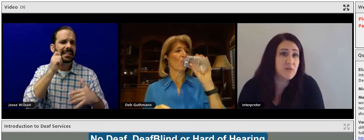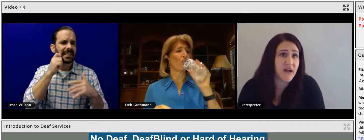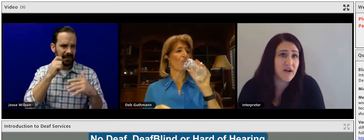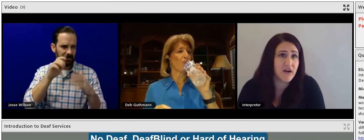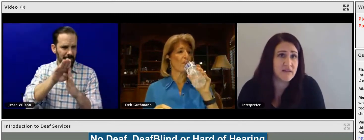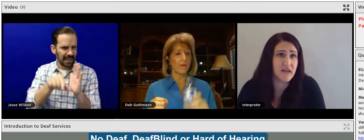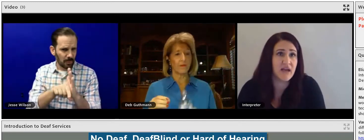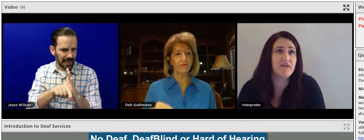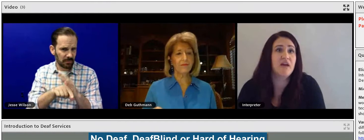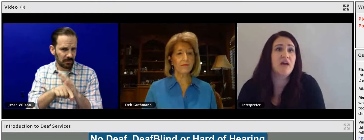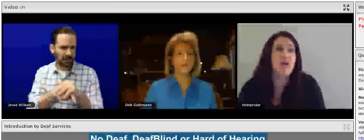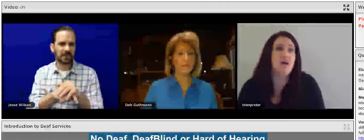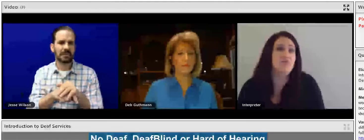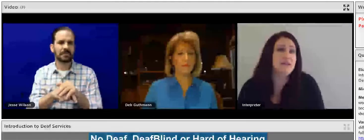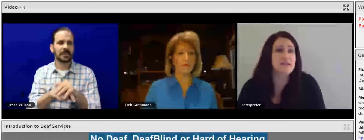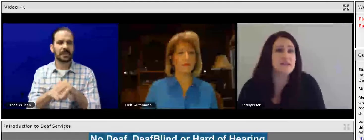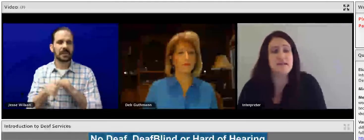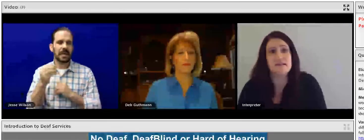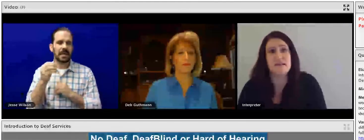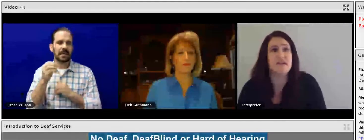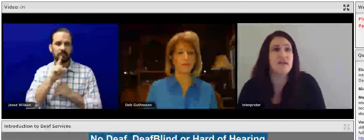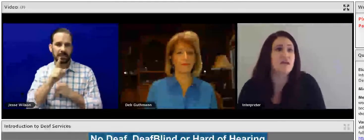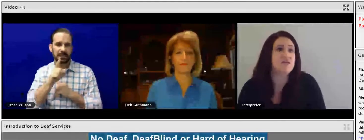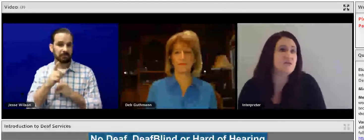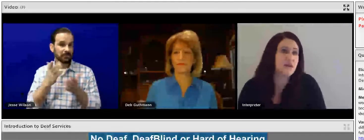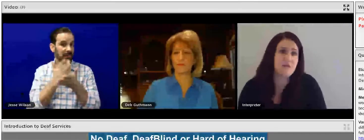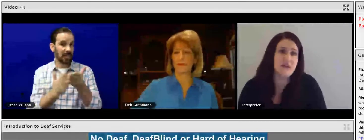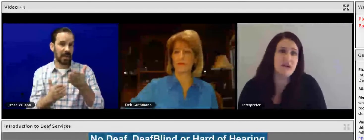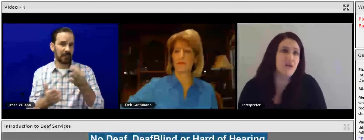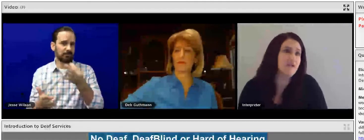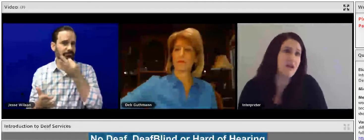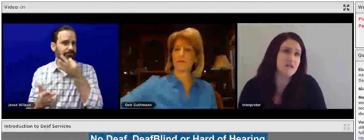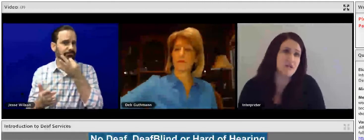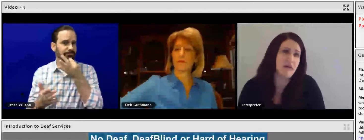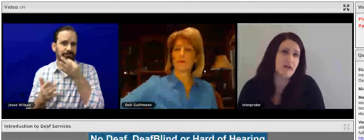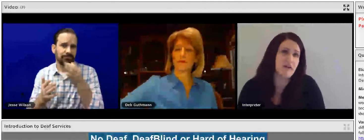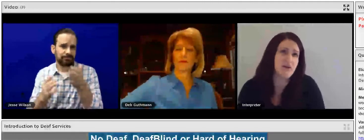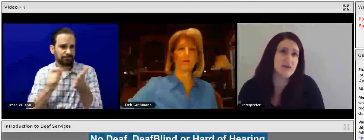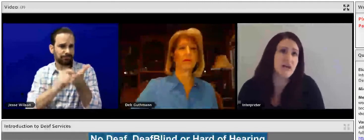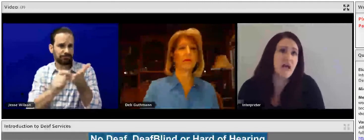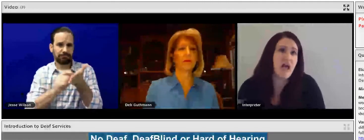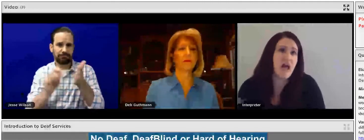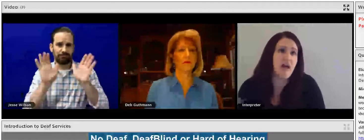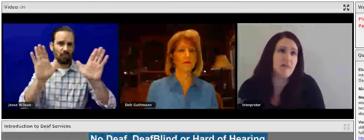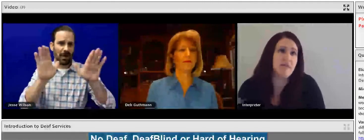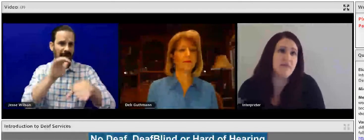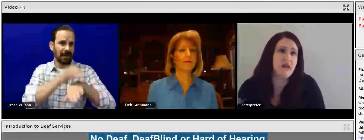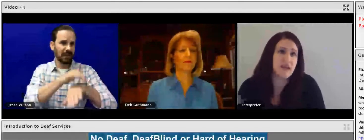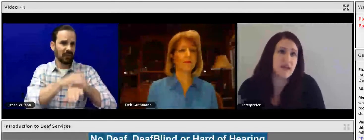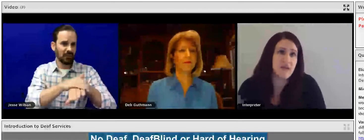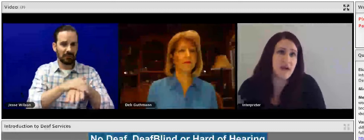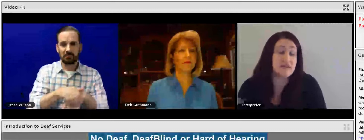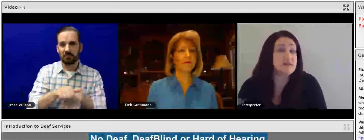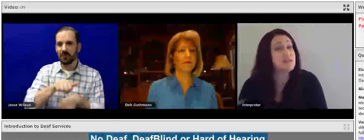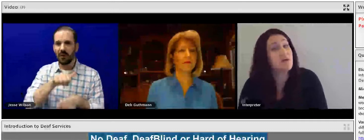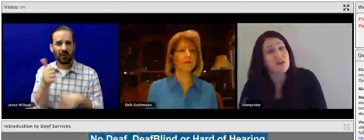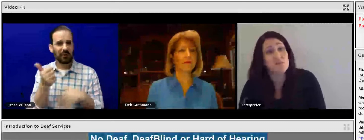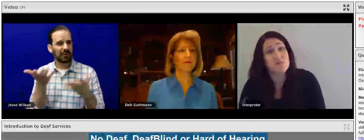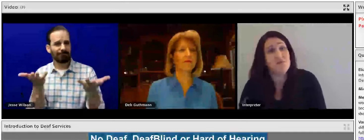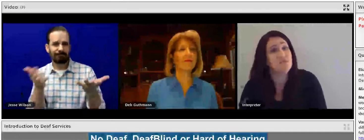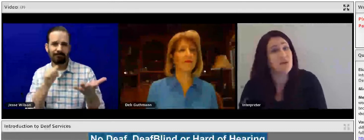be based on the familial background that they have, race, ethnicity, socioeconomic, all of that sort of background that